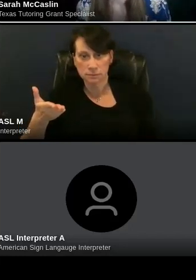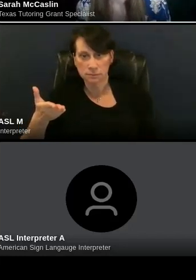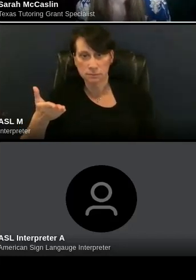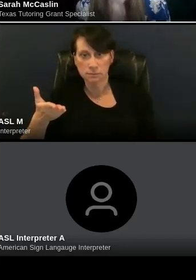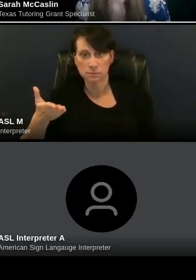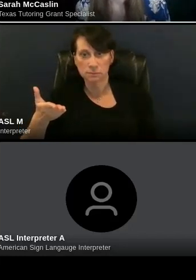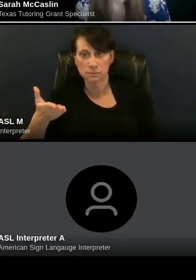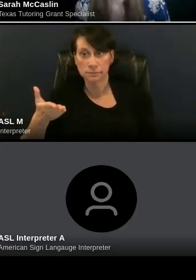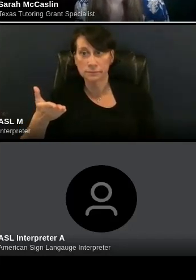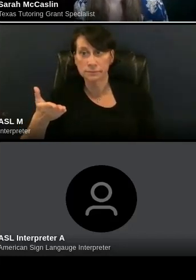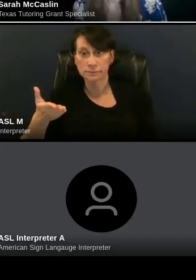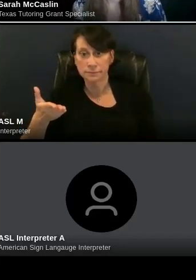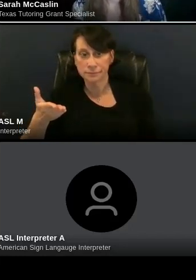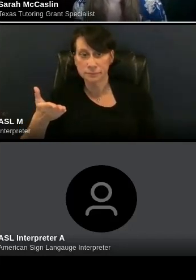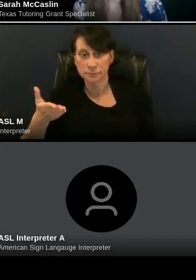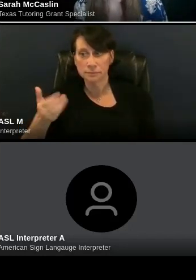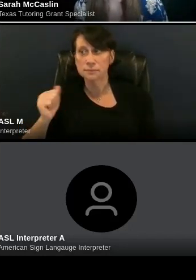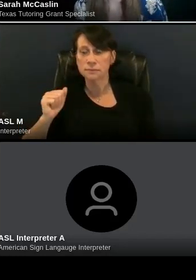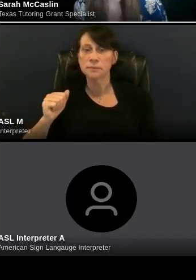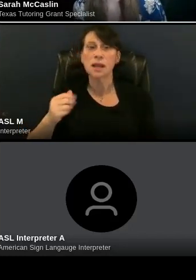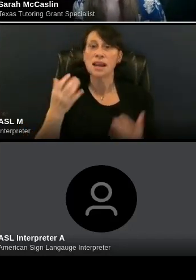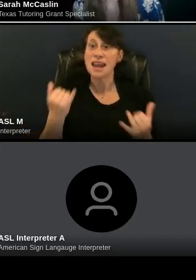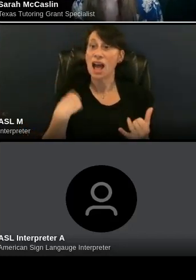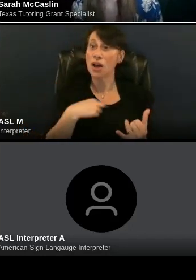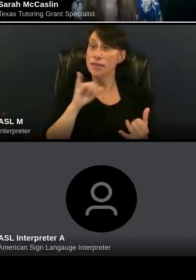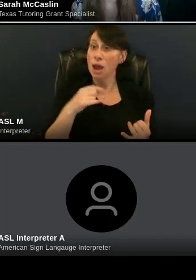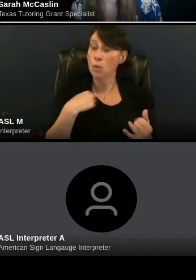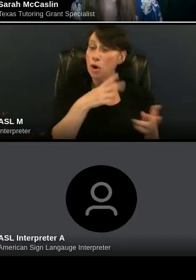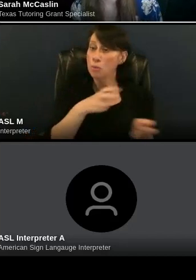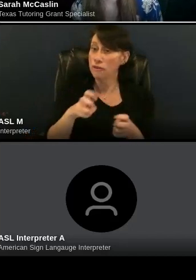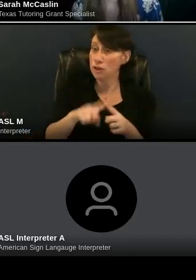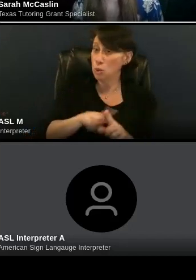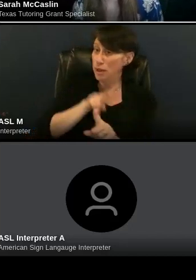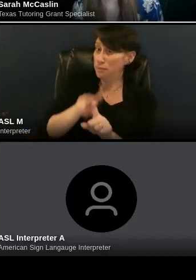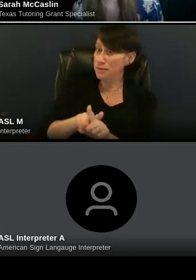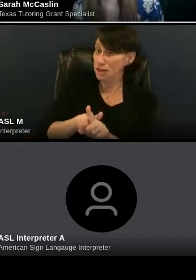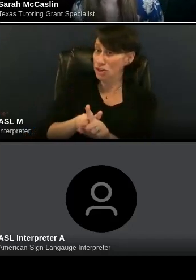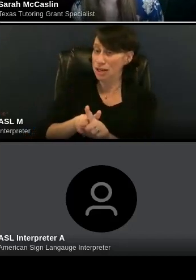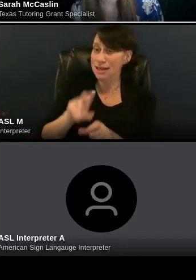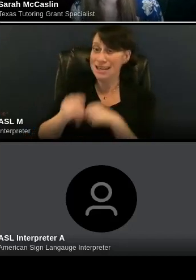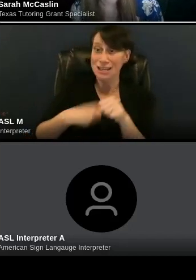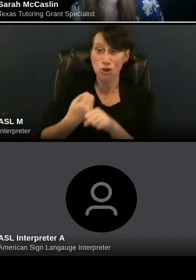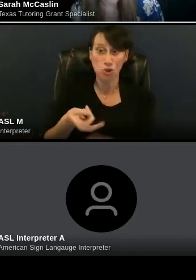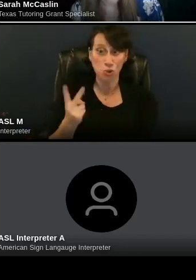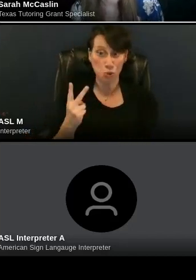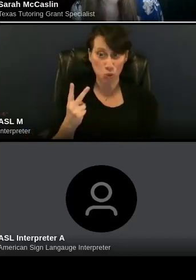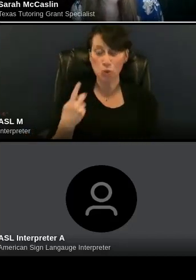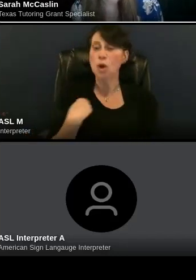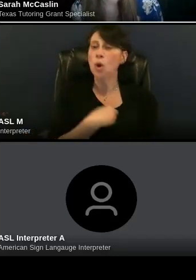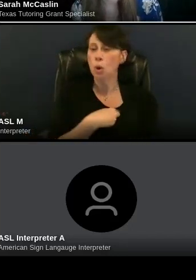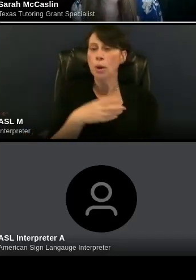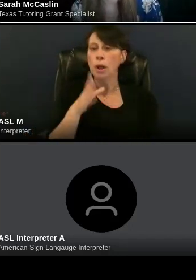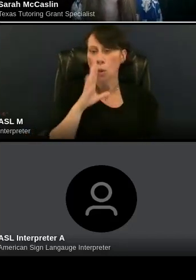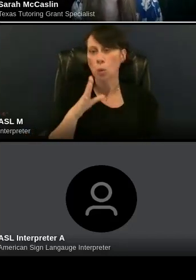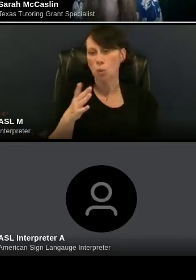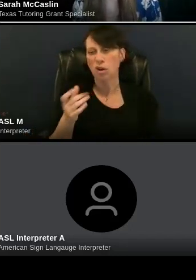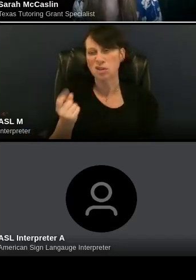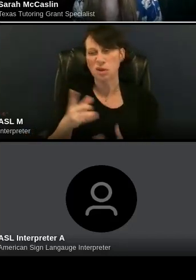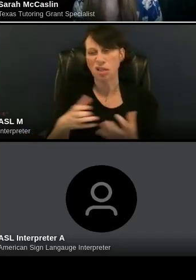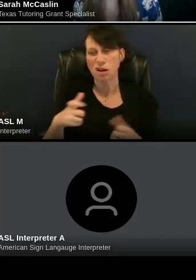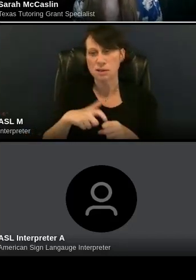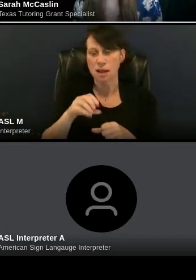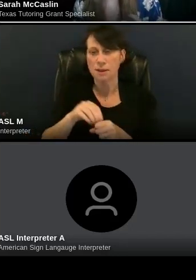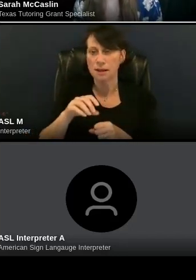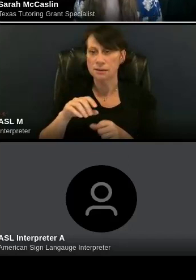and the impact of their programs. Now that we're moving into implementation year 2, we'll spend some time in the next slide really talking